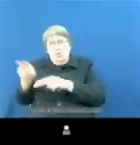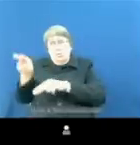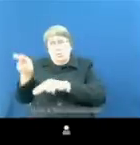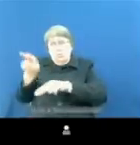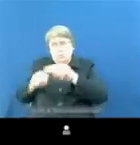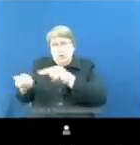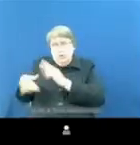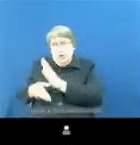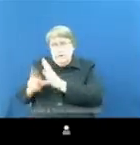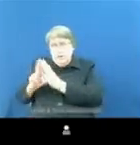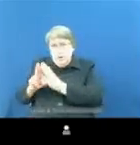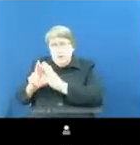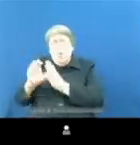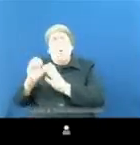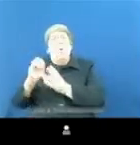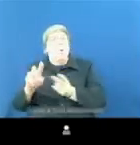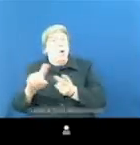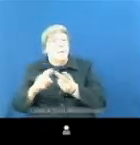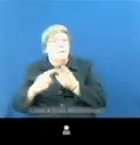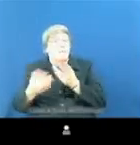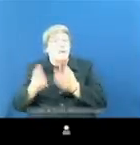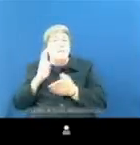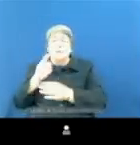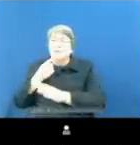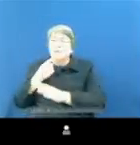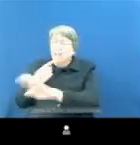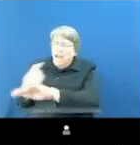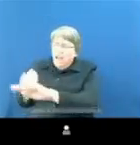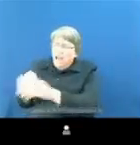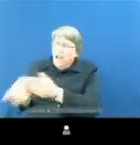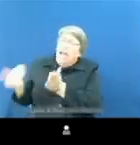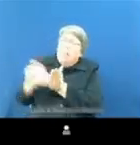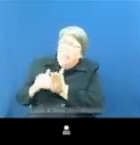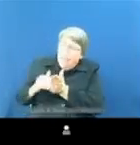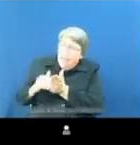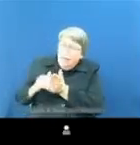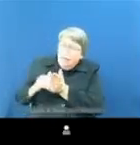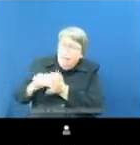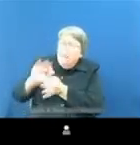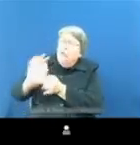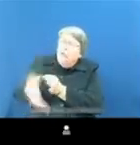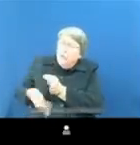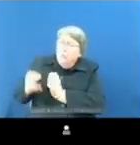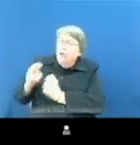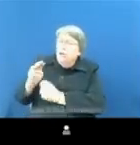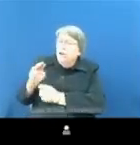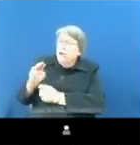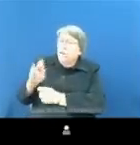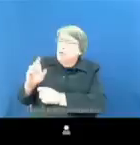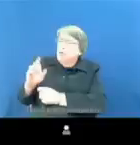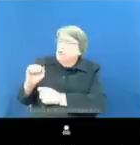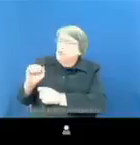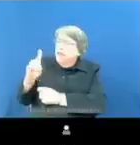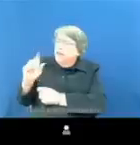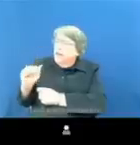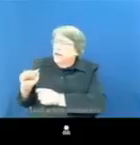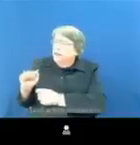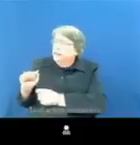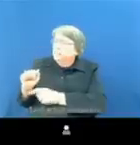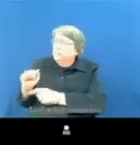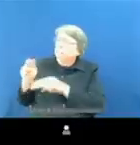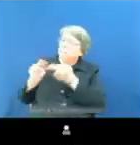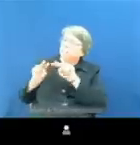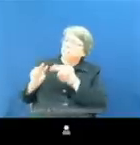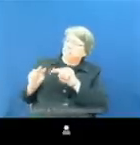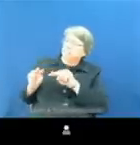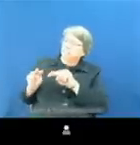interpreter reinterpret it so that it can be viewed if there wasn't a video, and determine if that was